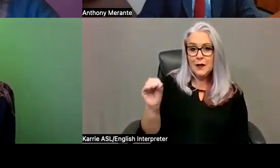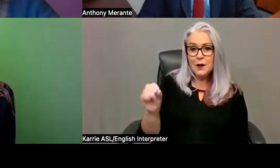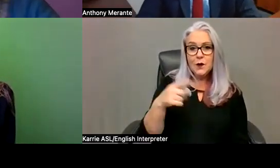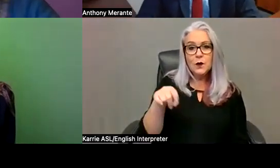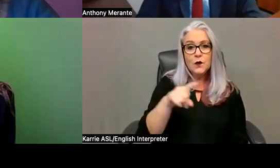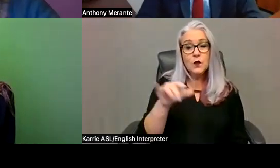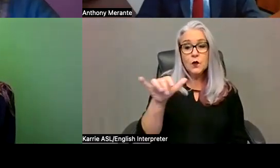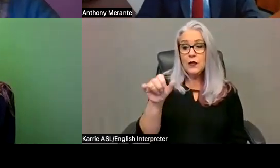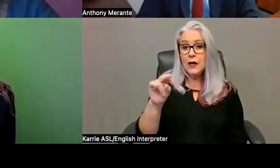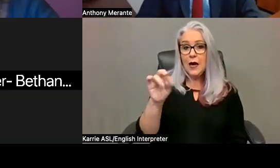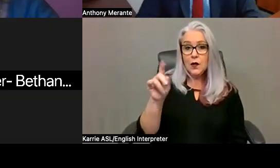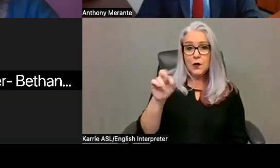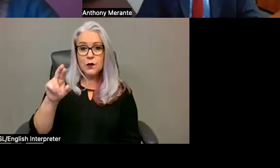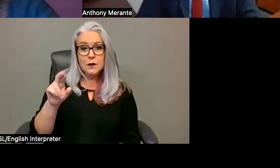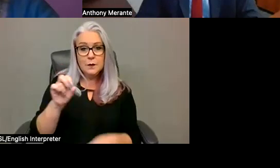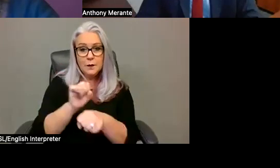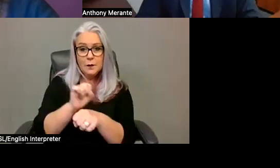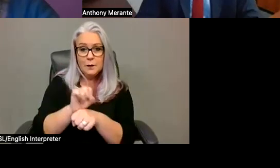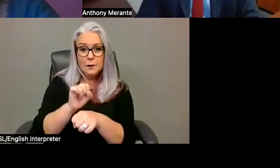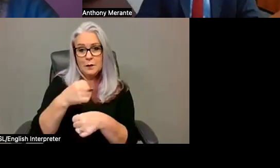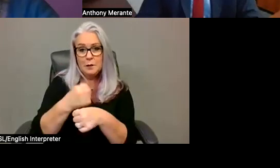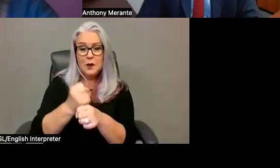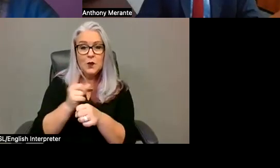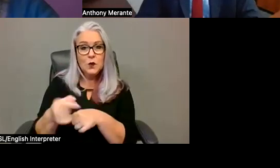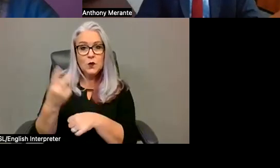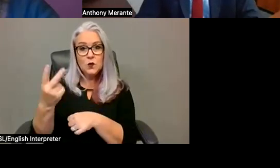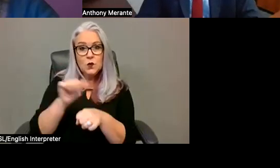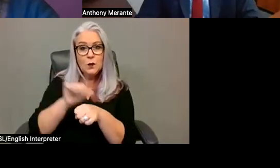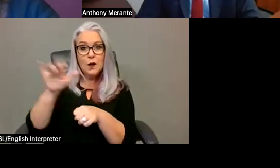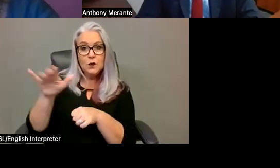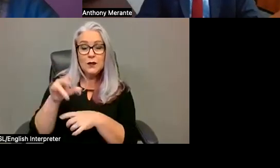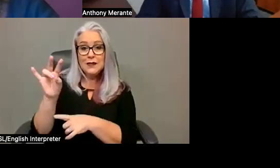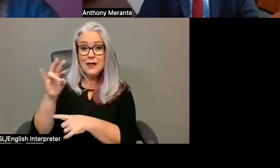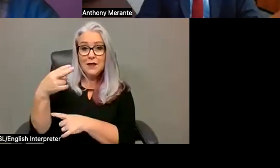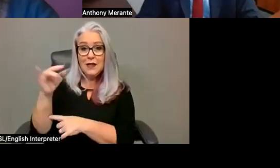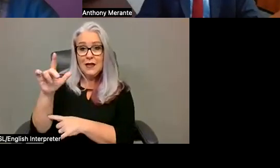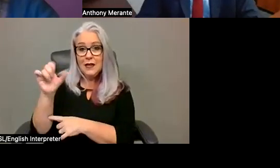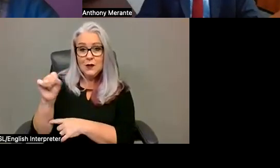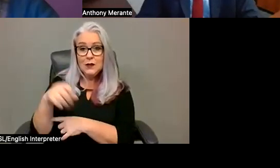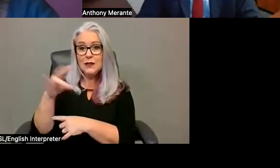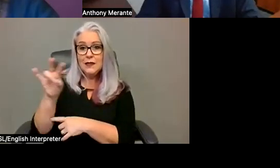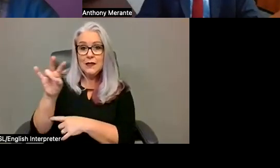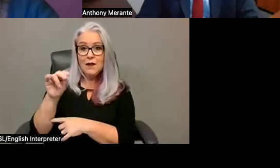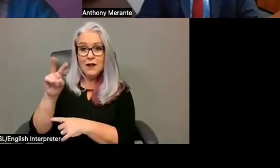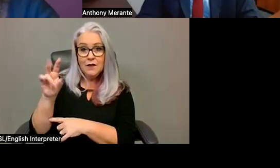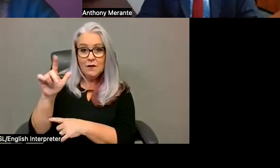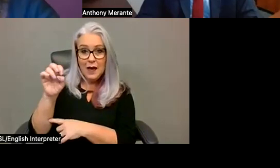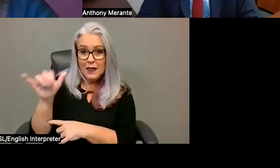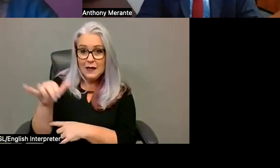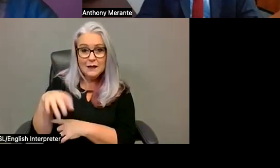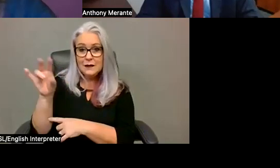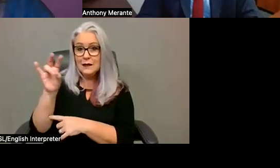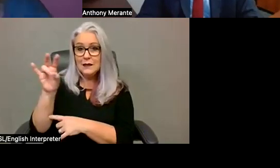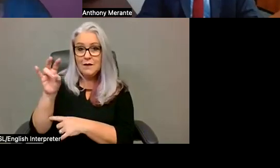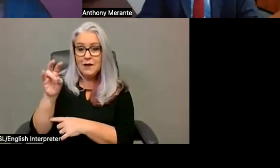city of Yonkers, is built on 2 mountain ranges. So, it's seven hills and 7 valleys and 7 rivers and 7